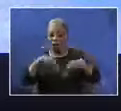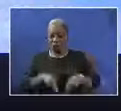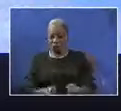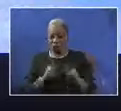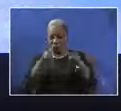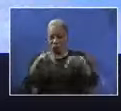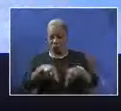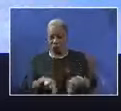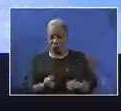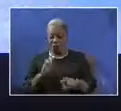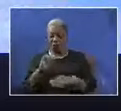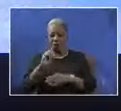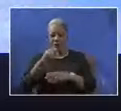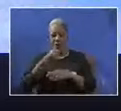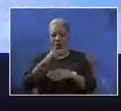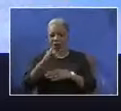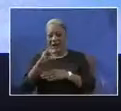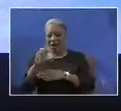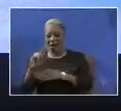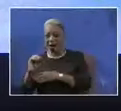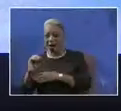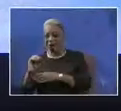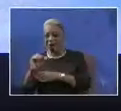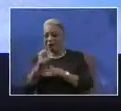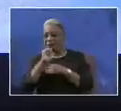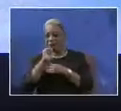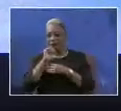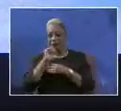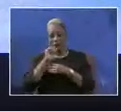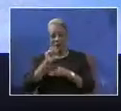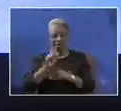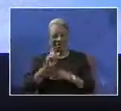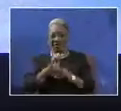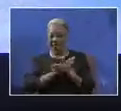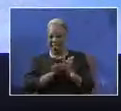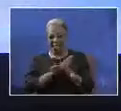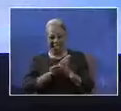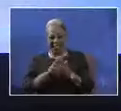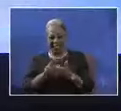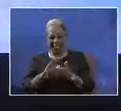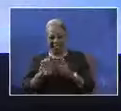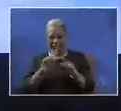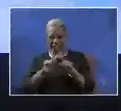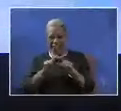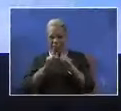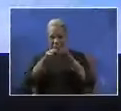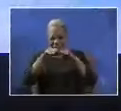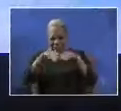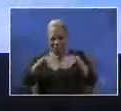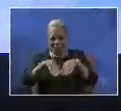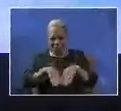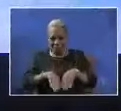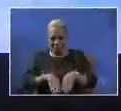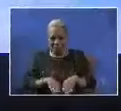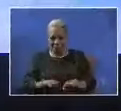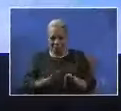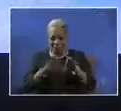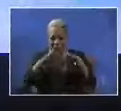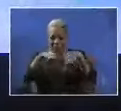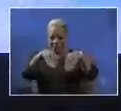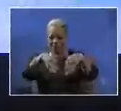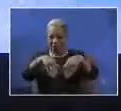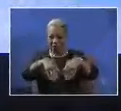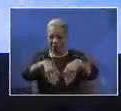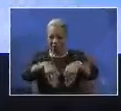it is not stagnant, it's not sedentary. It is moving, and it is moving downstream. The pull of gravity